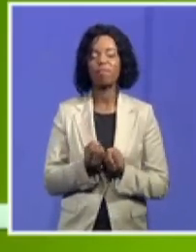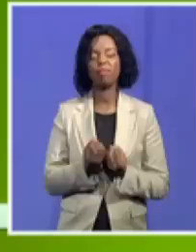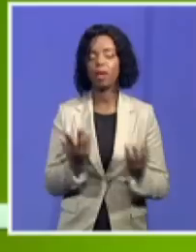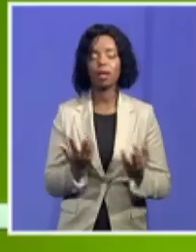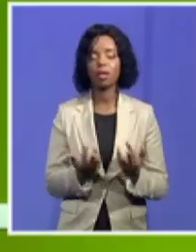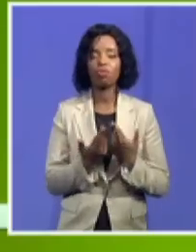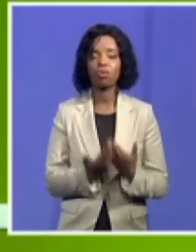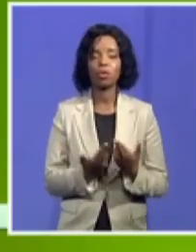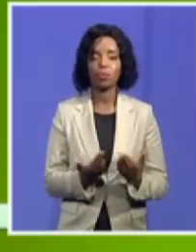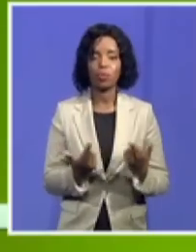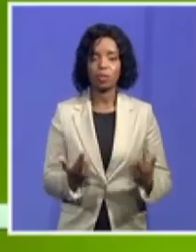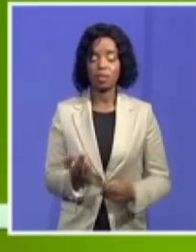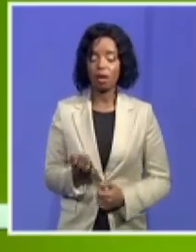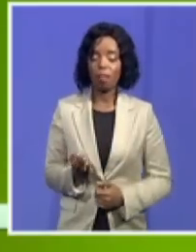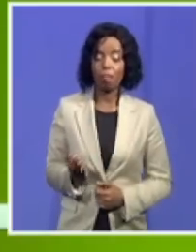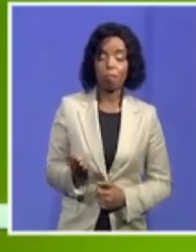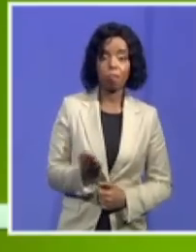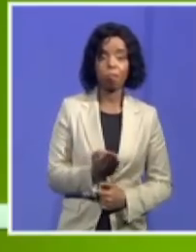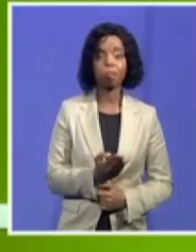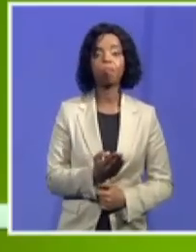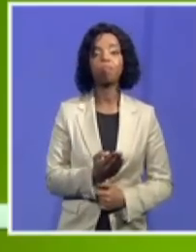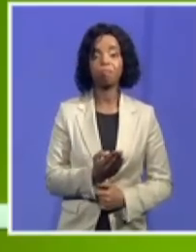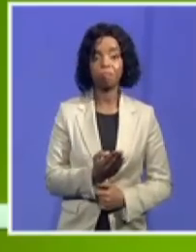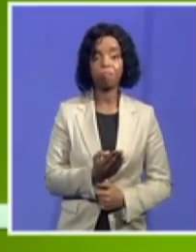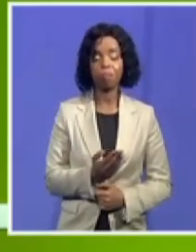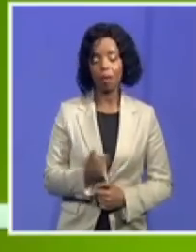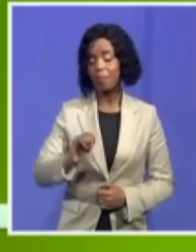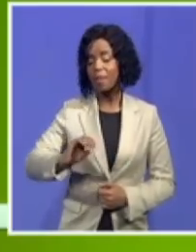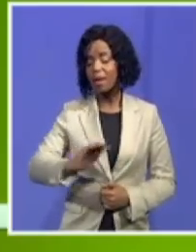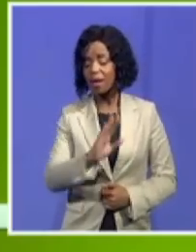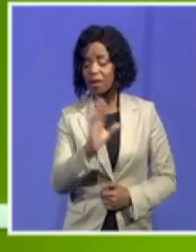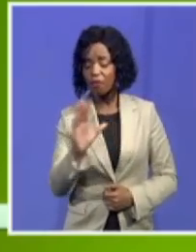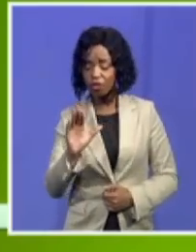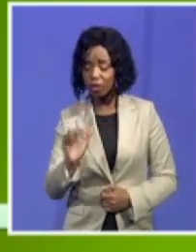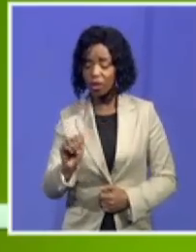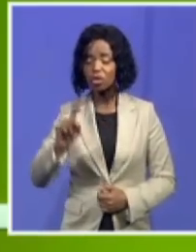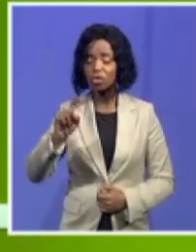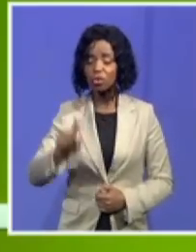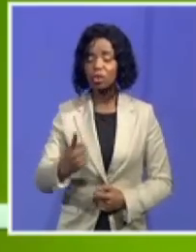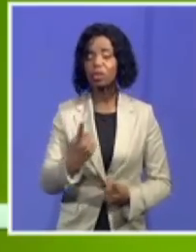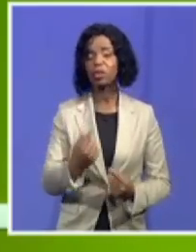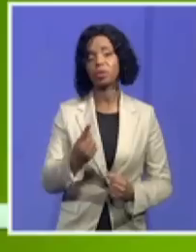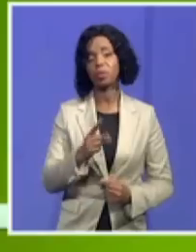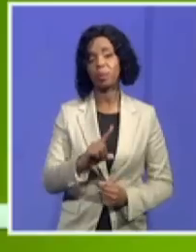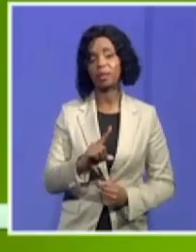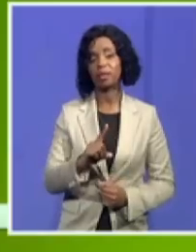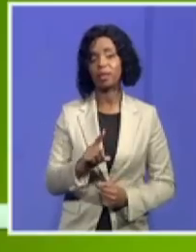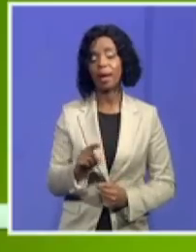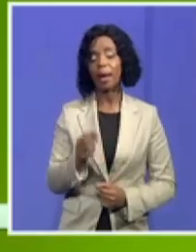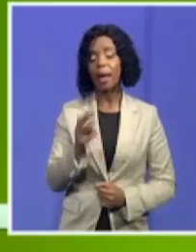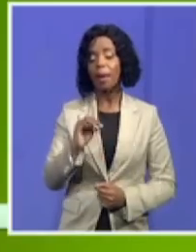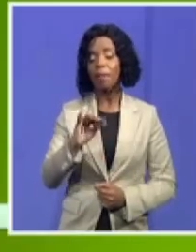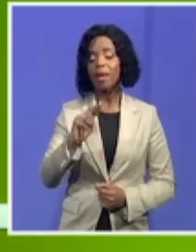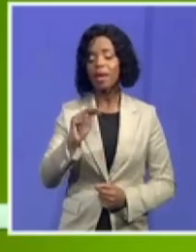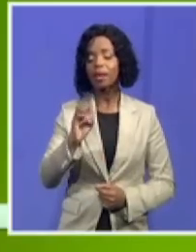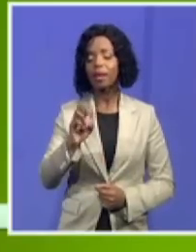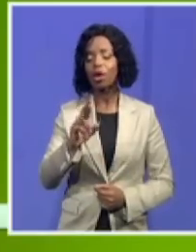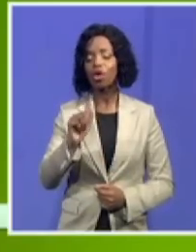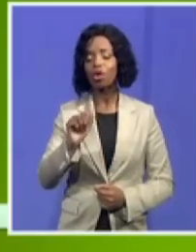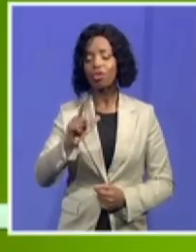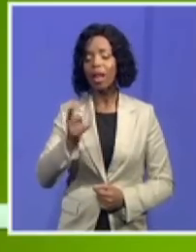needs to beneficiate its mineral endowments for the benefit of the current and